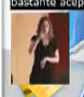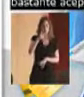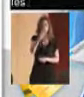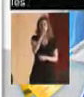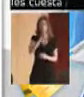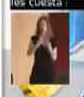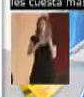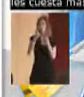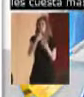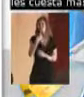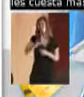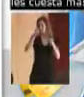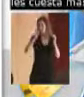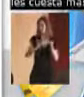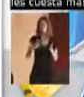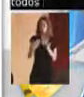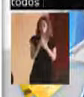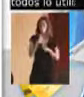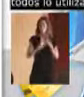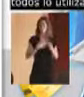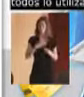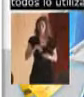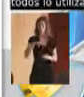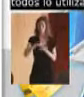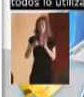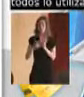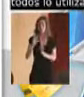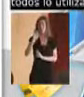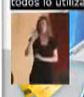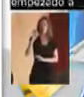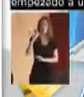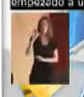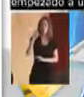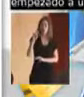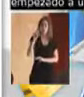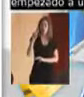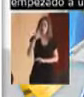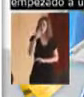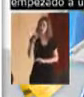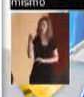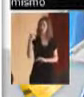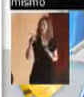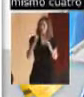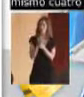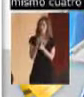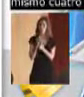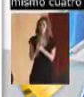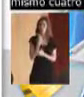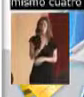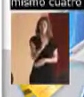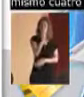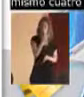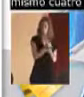Some people find it easier, others not so much. And as I say, the system we started using yesterday,